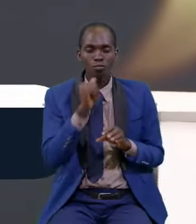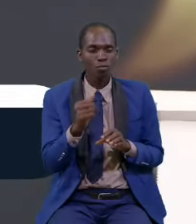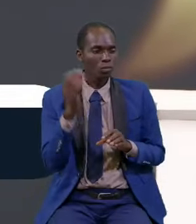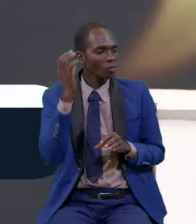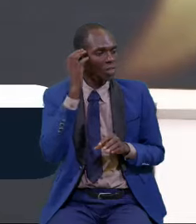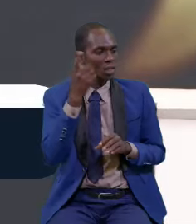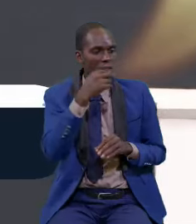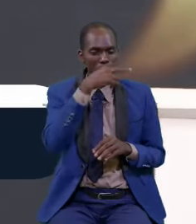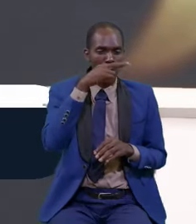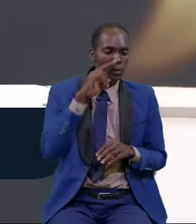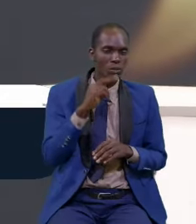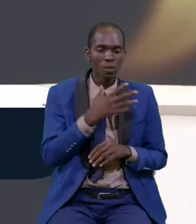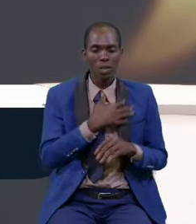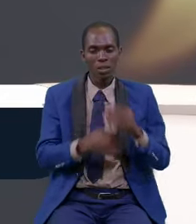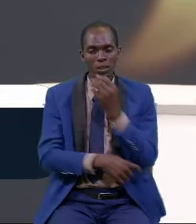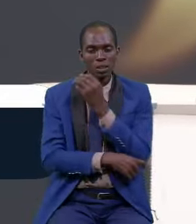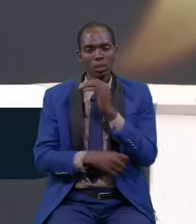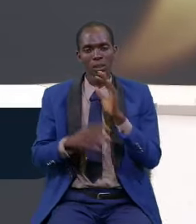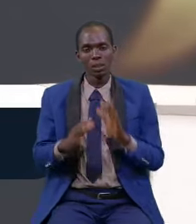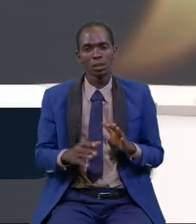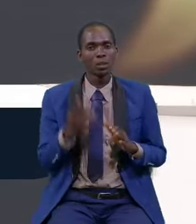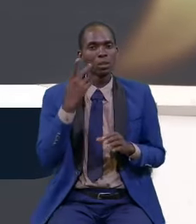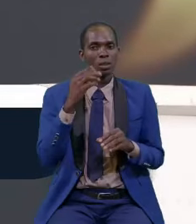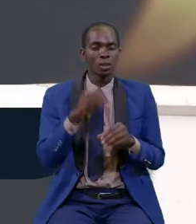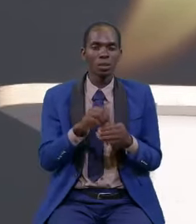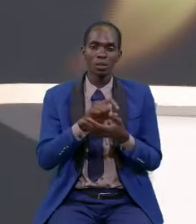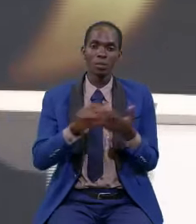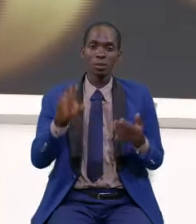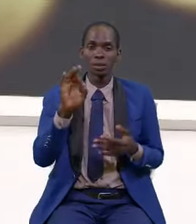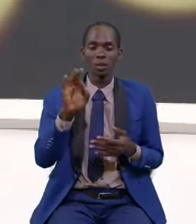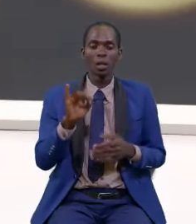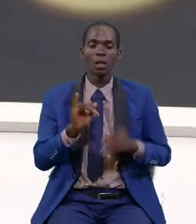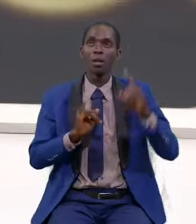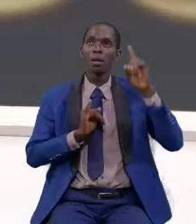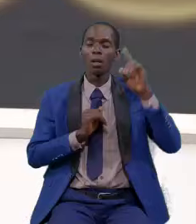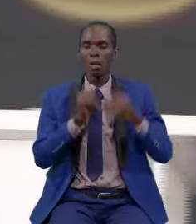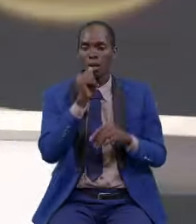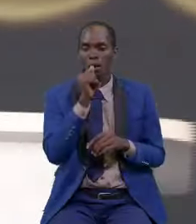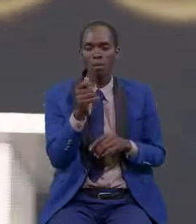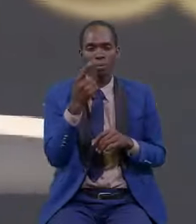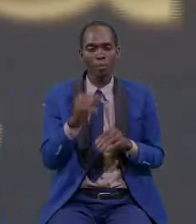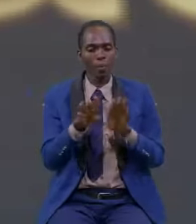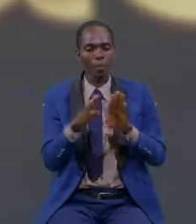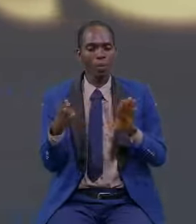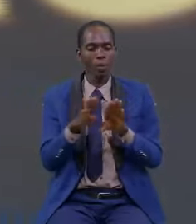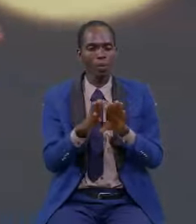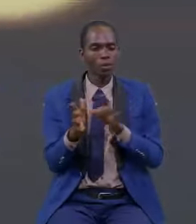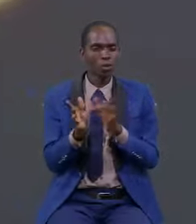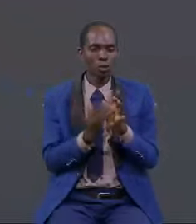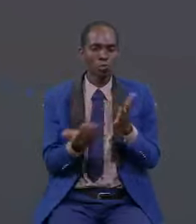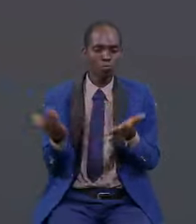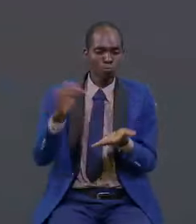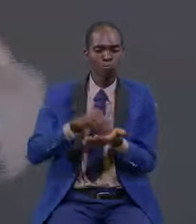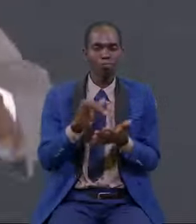9. In verse 9, I am the door. It says that again. Repetition makes